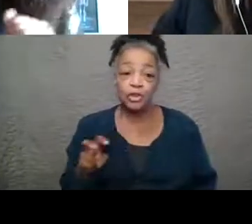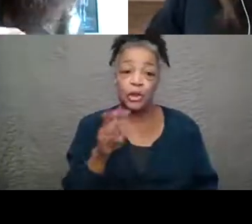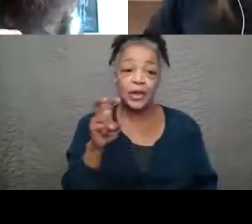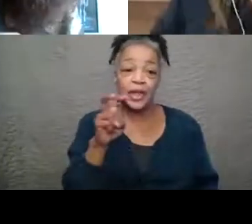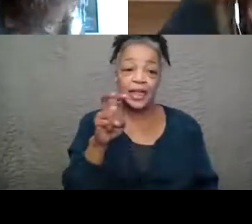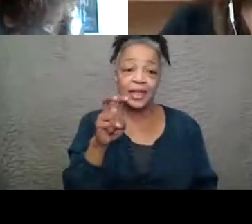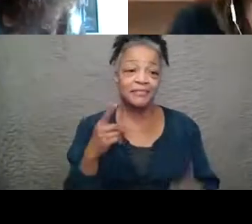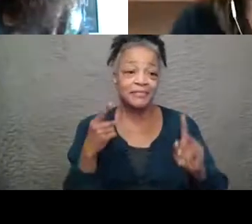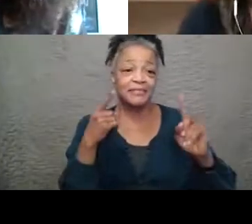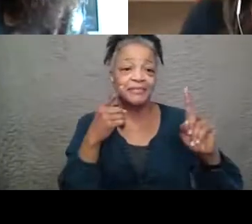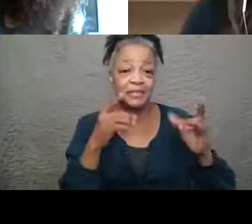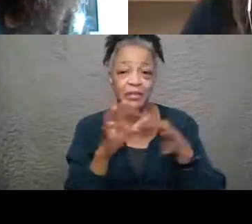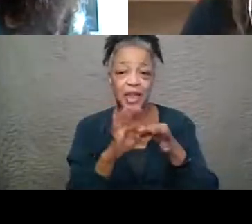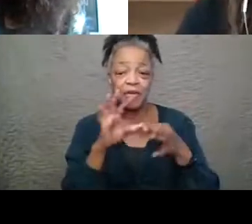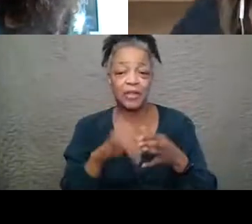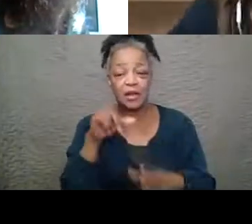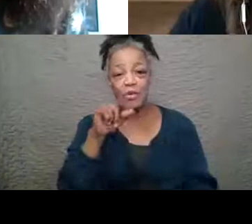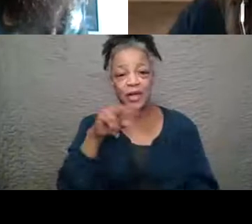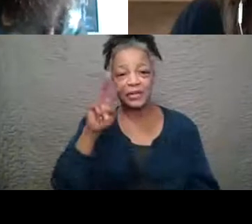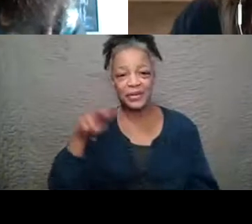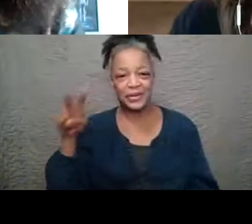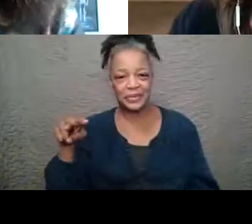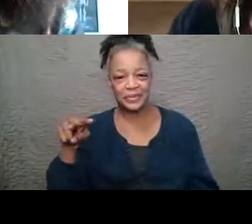that's concerned in